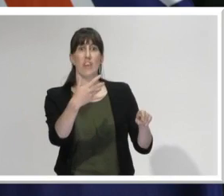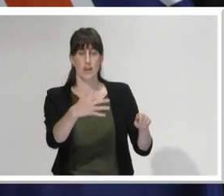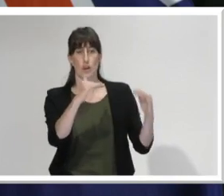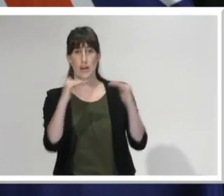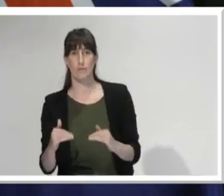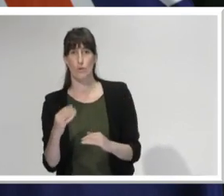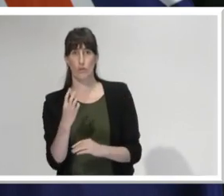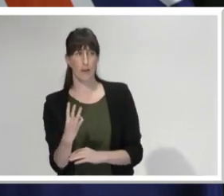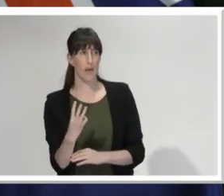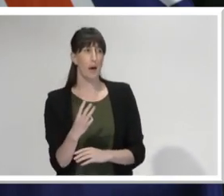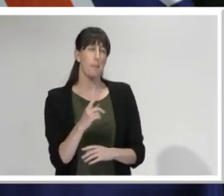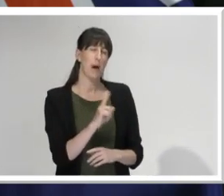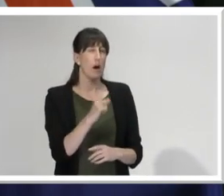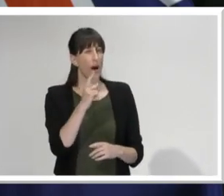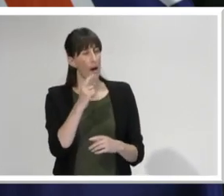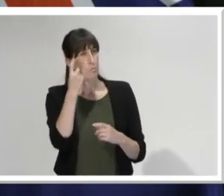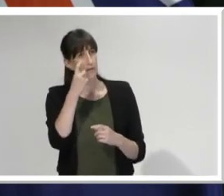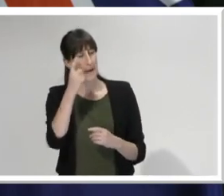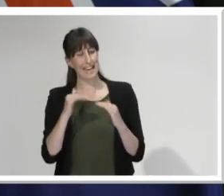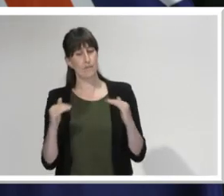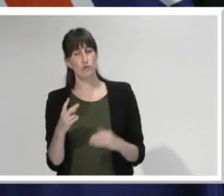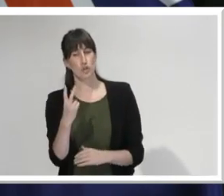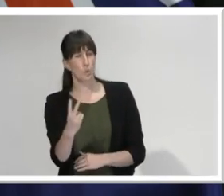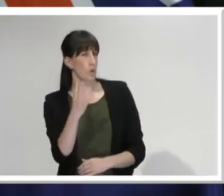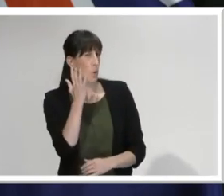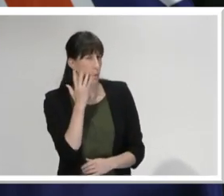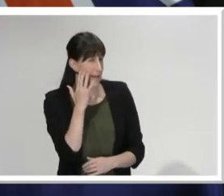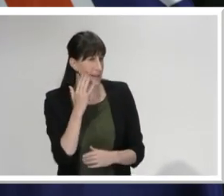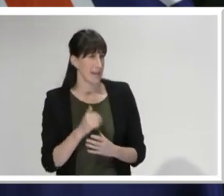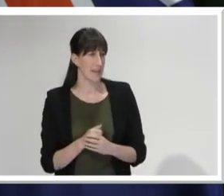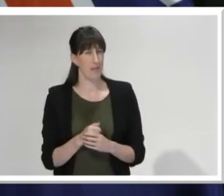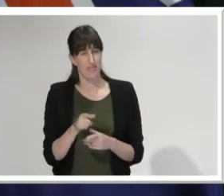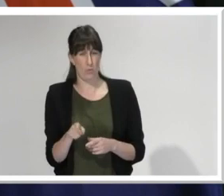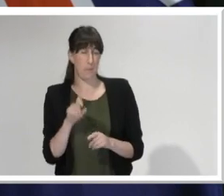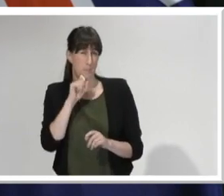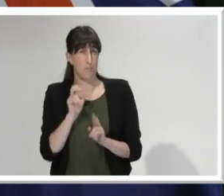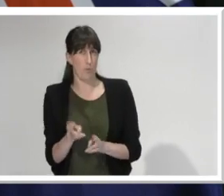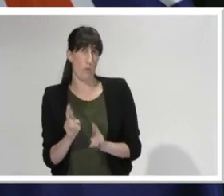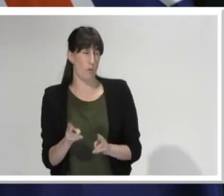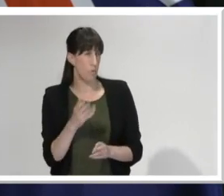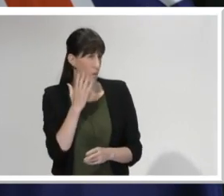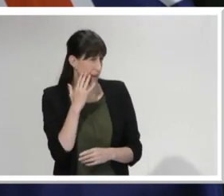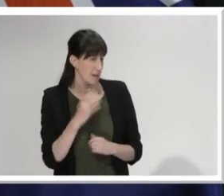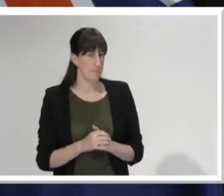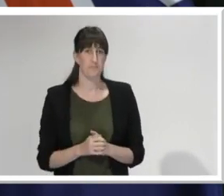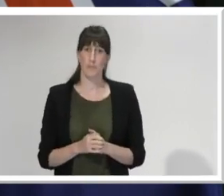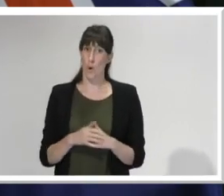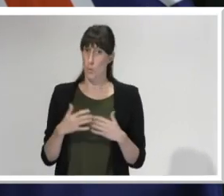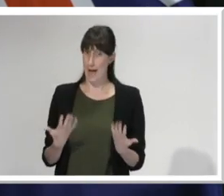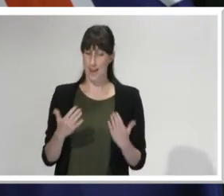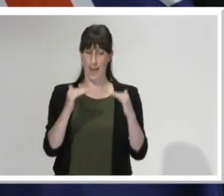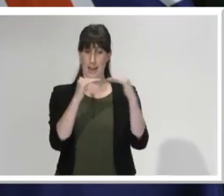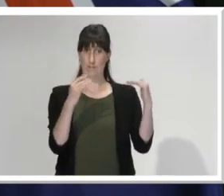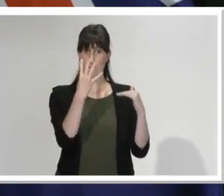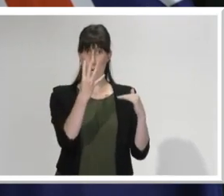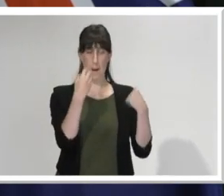more normal level 2 stage? Well, my hope is that if we get level 4 right, if we then progress